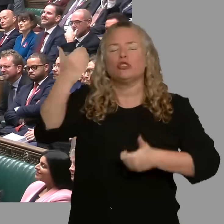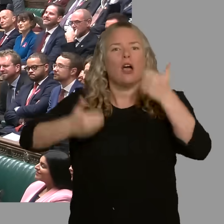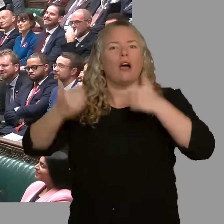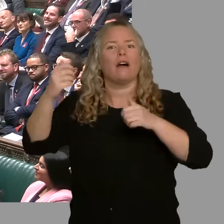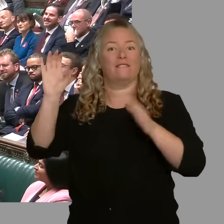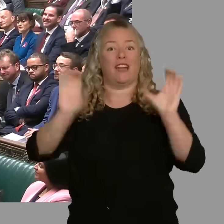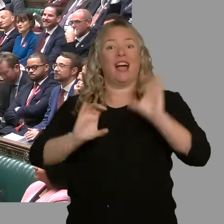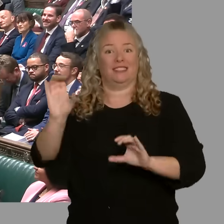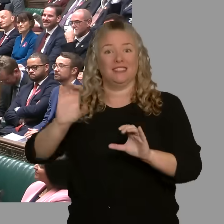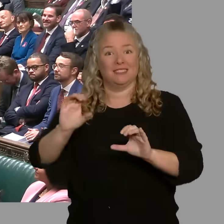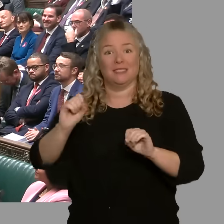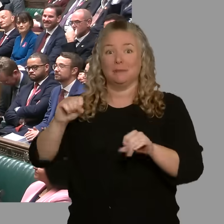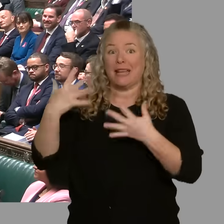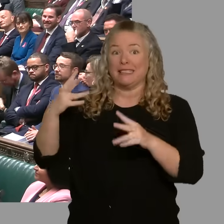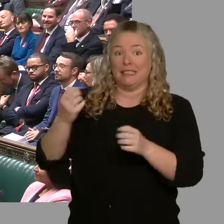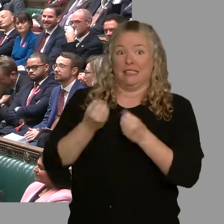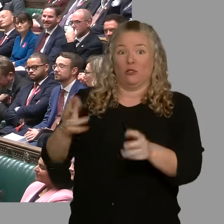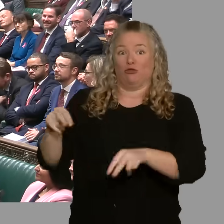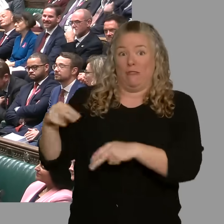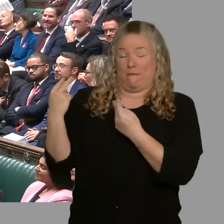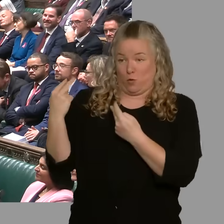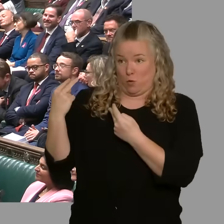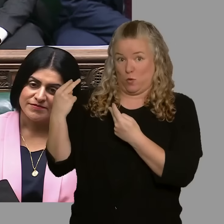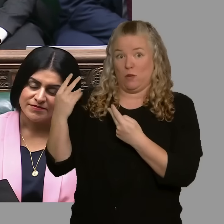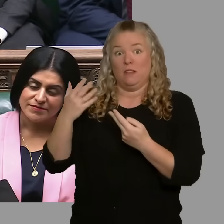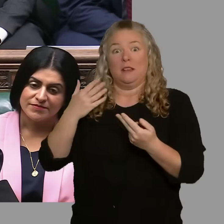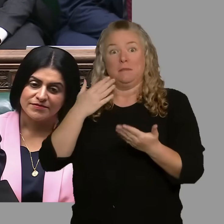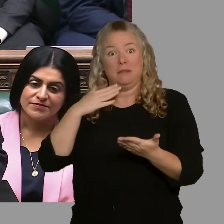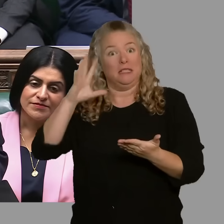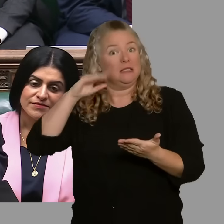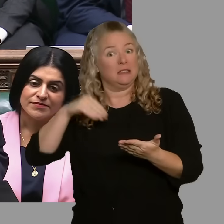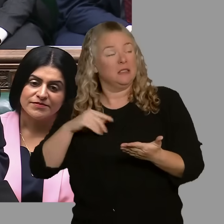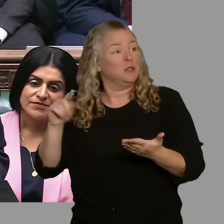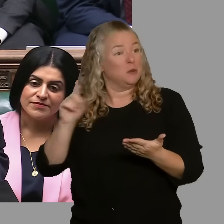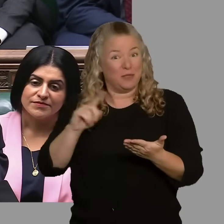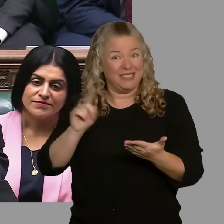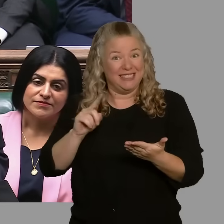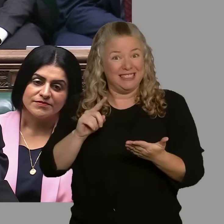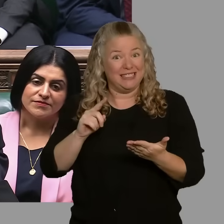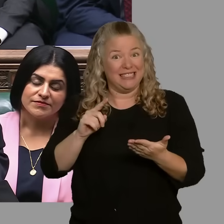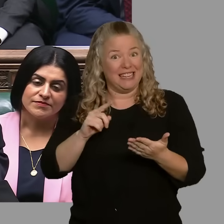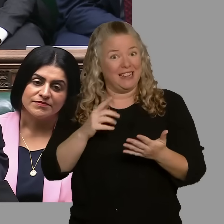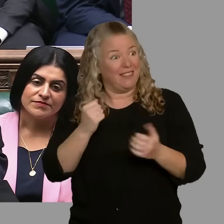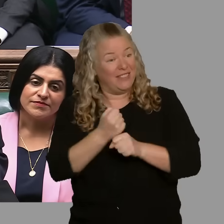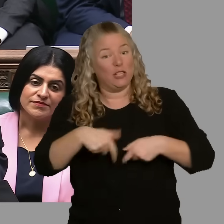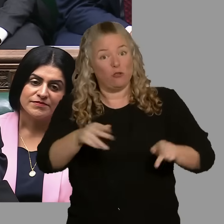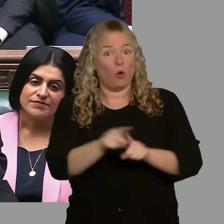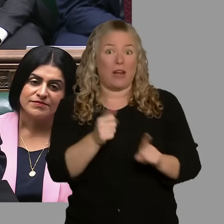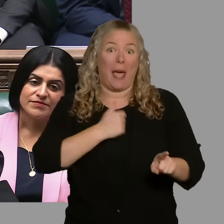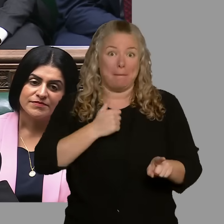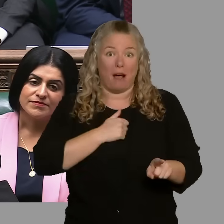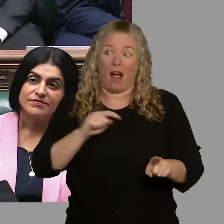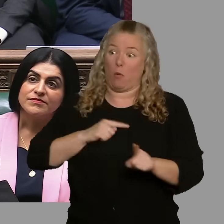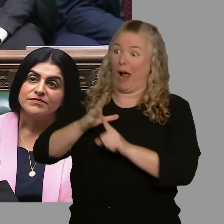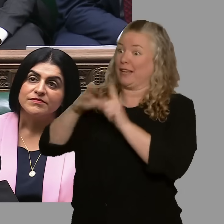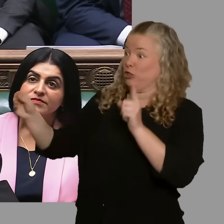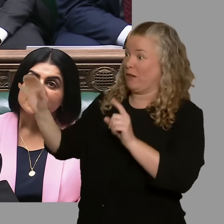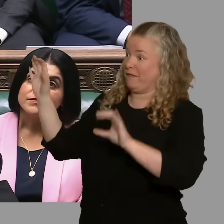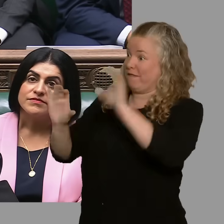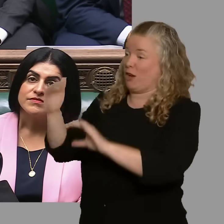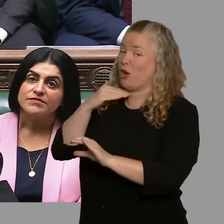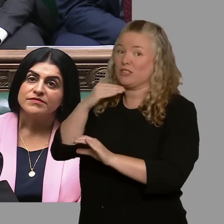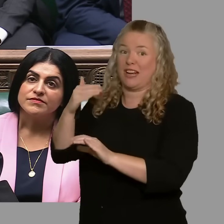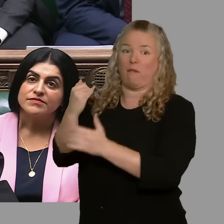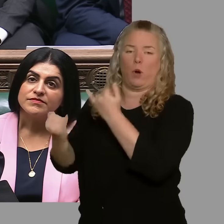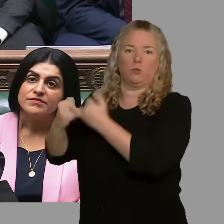right. The party opposite let roads crumble after years of uninvestment. We're building infrastructure that working people rely on. Mr. Speaker, that's £1